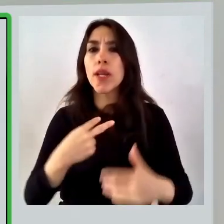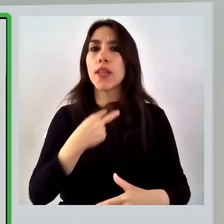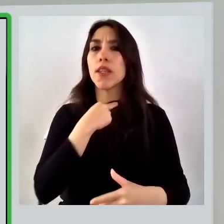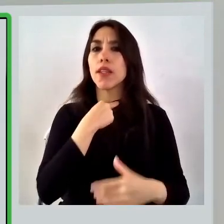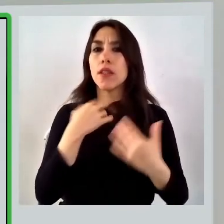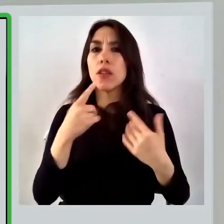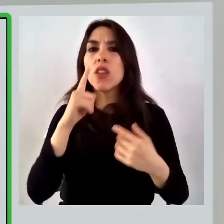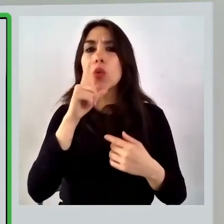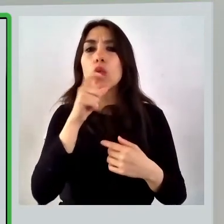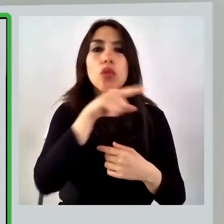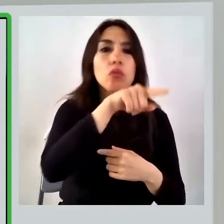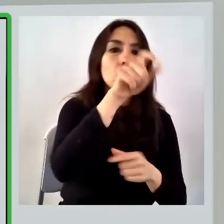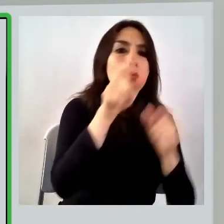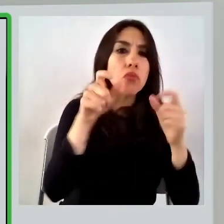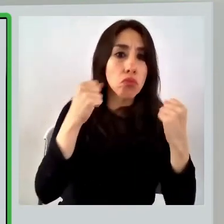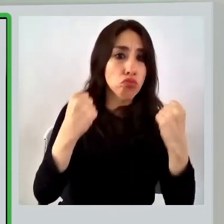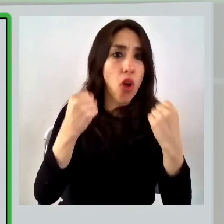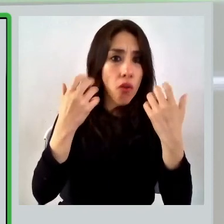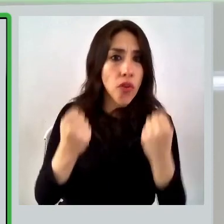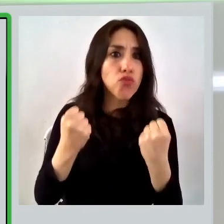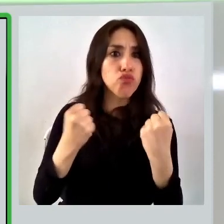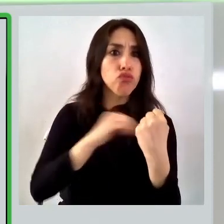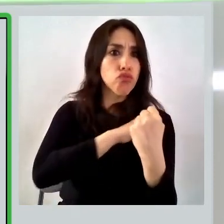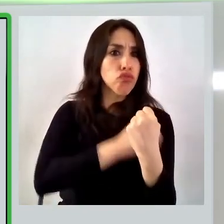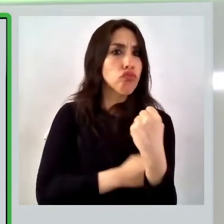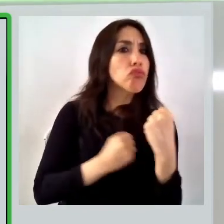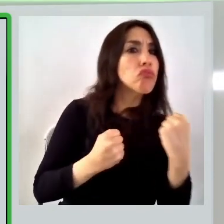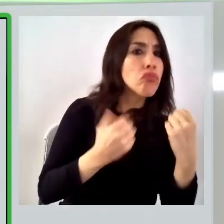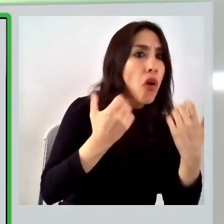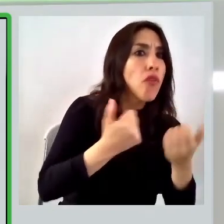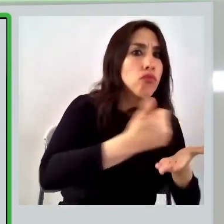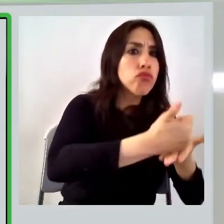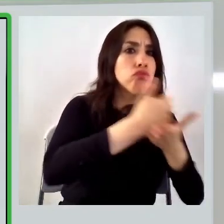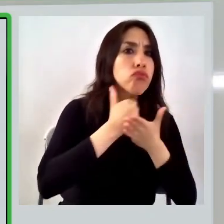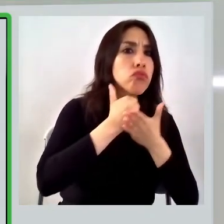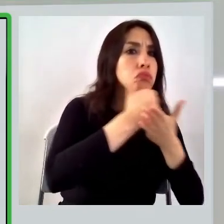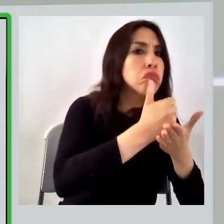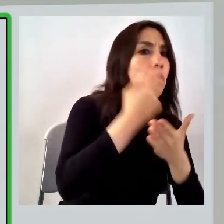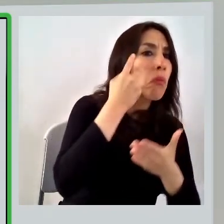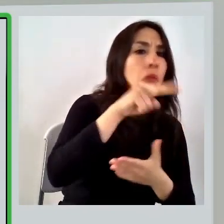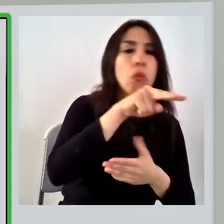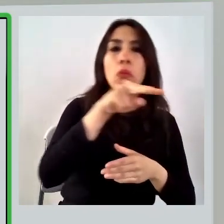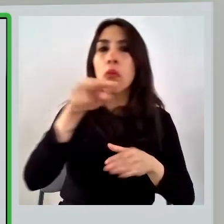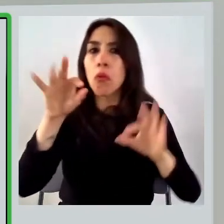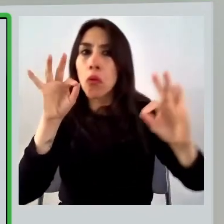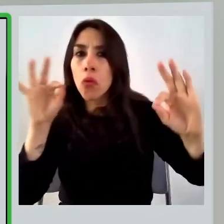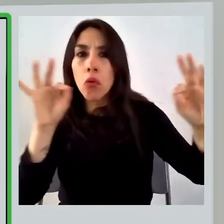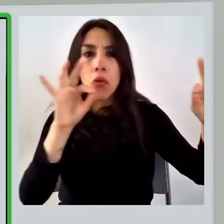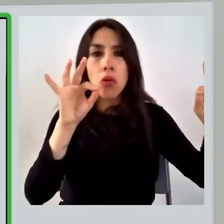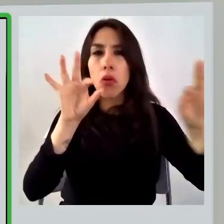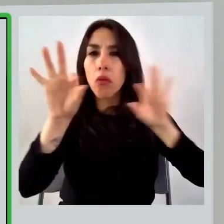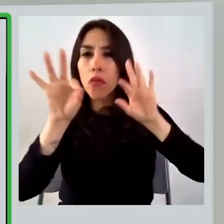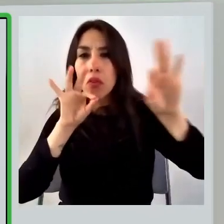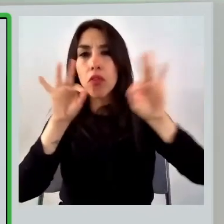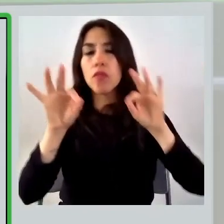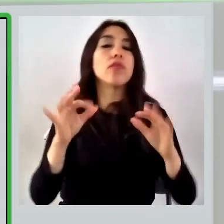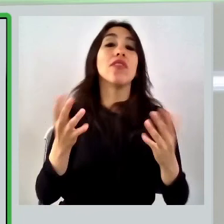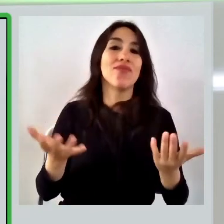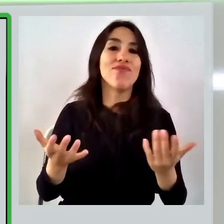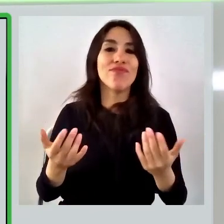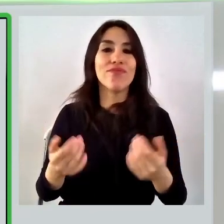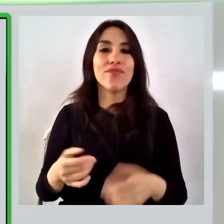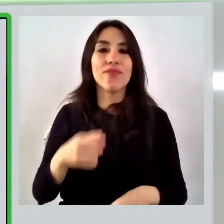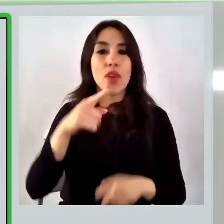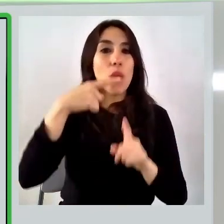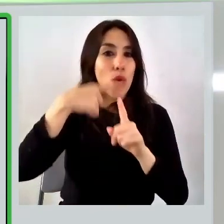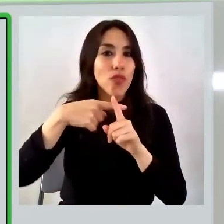which positively and significantly influence thriving among employees with disabilities. Now, once we had